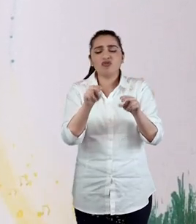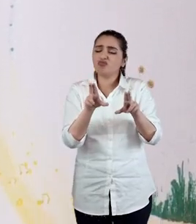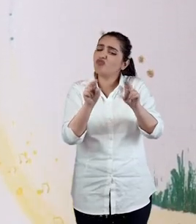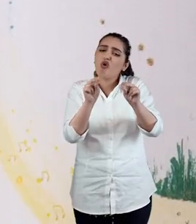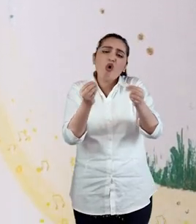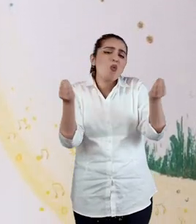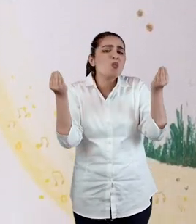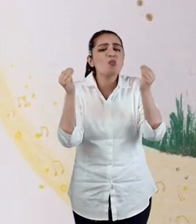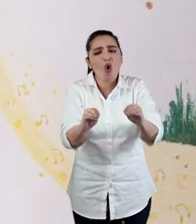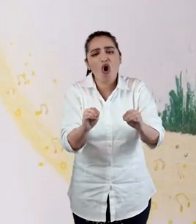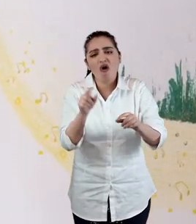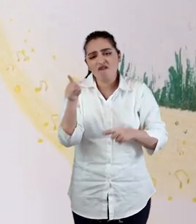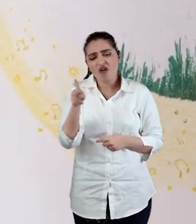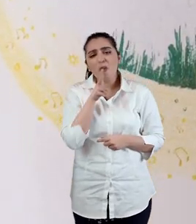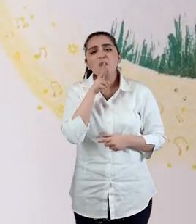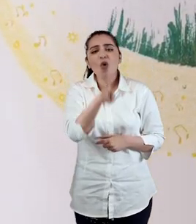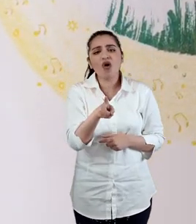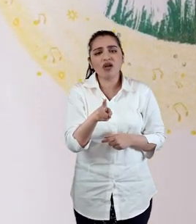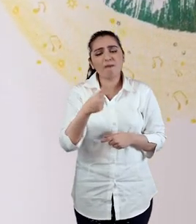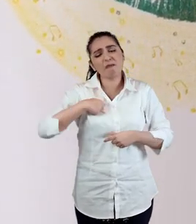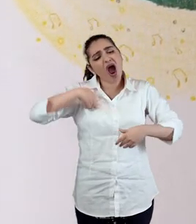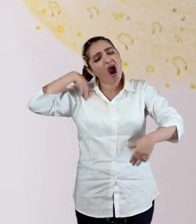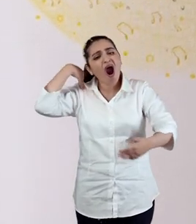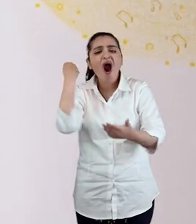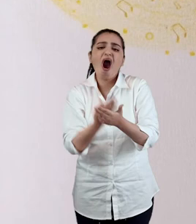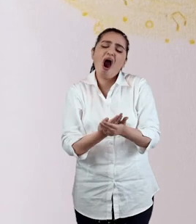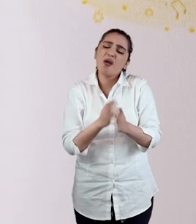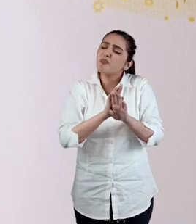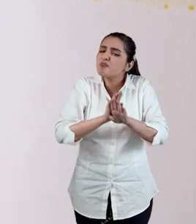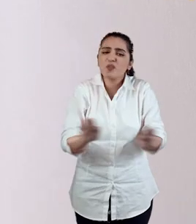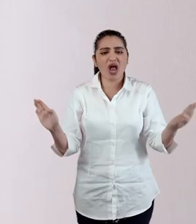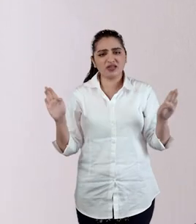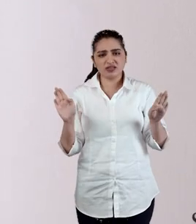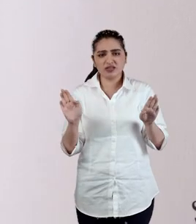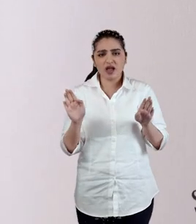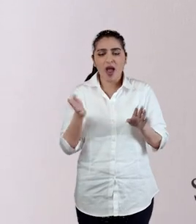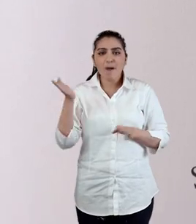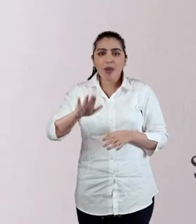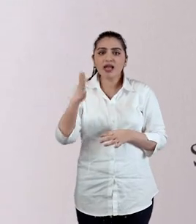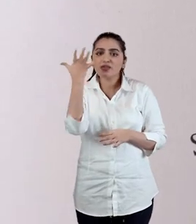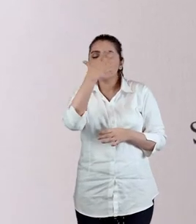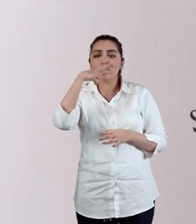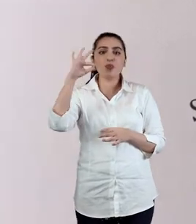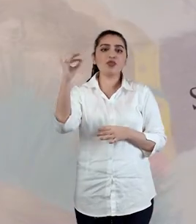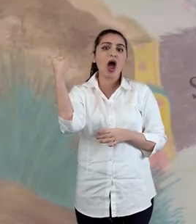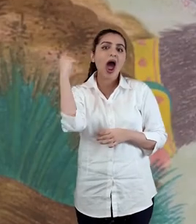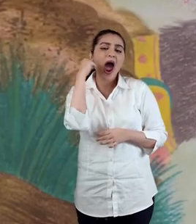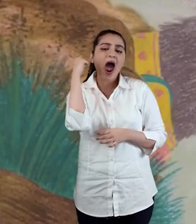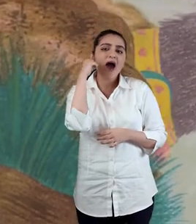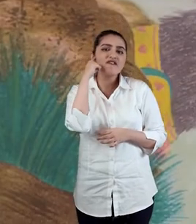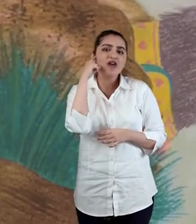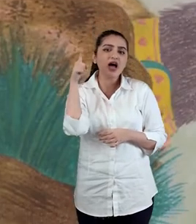wood. She followed the tune, digging carefully on, until she